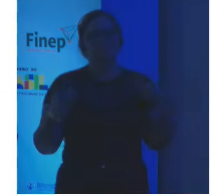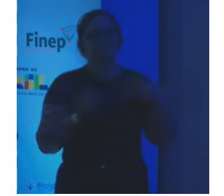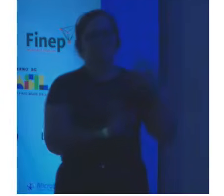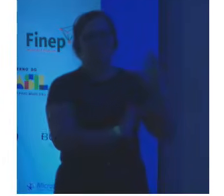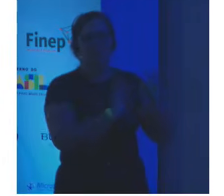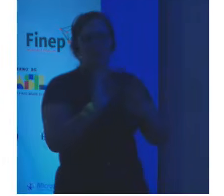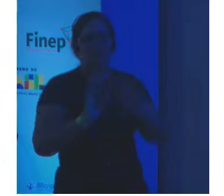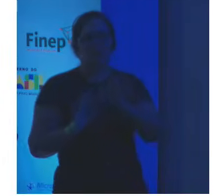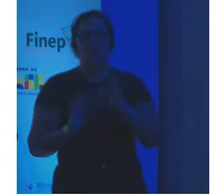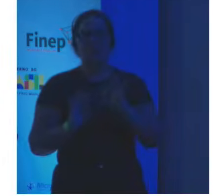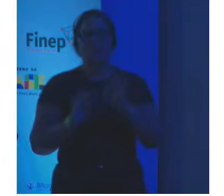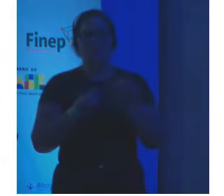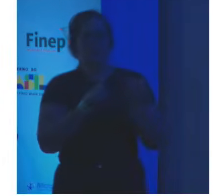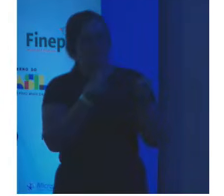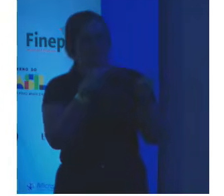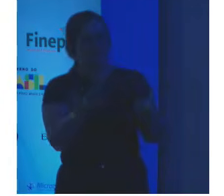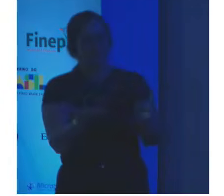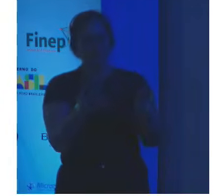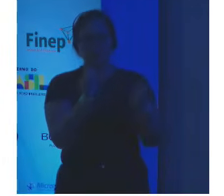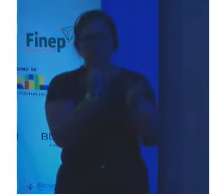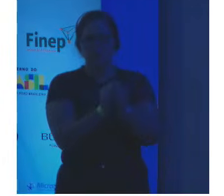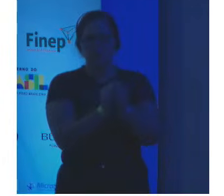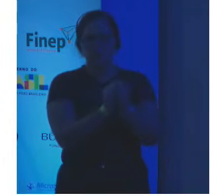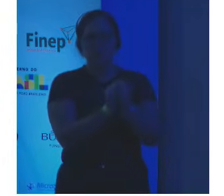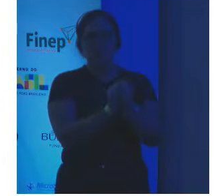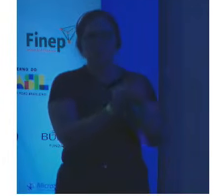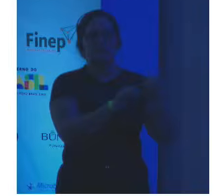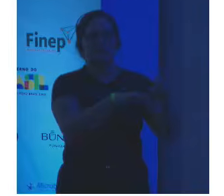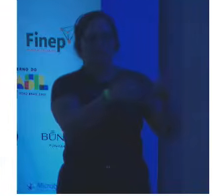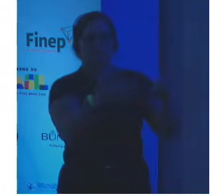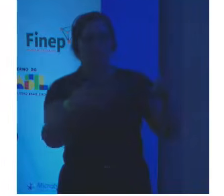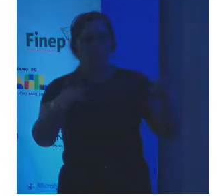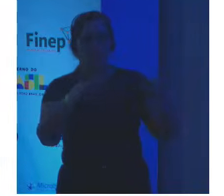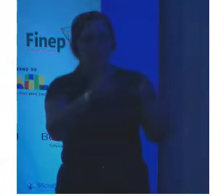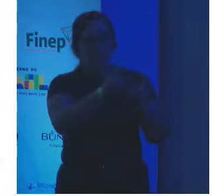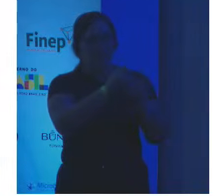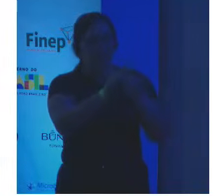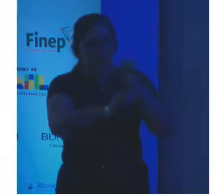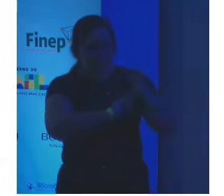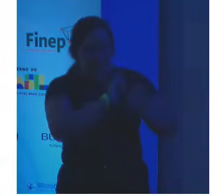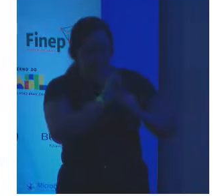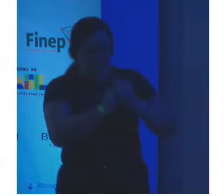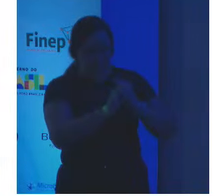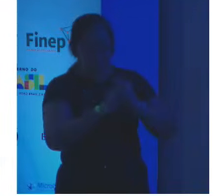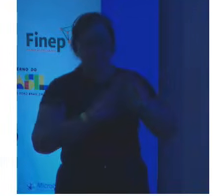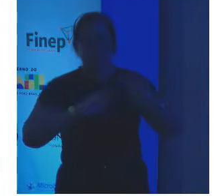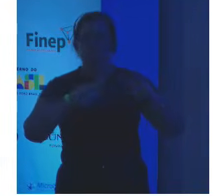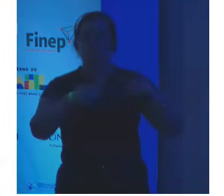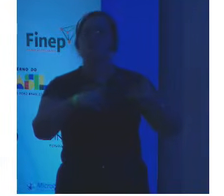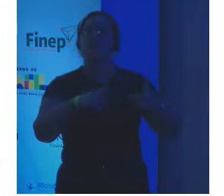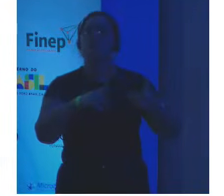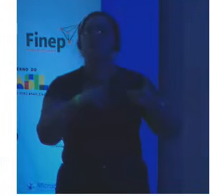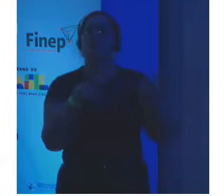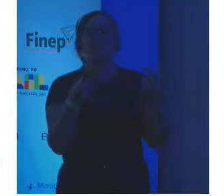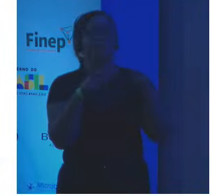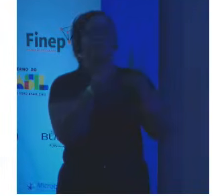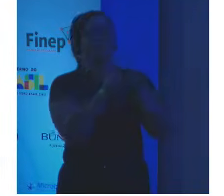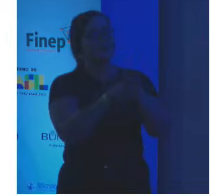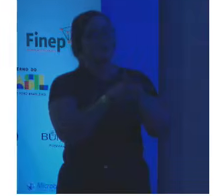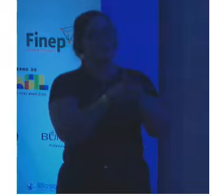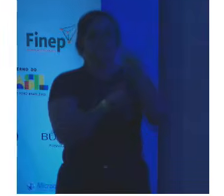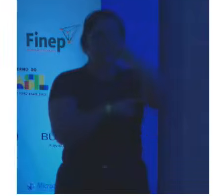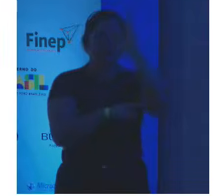to this, digital oceanography, with all this international partnership, and Brazil is at the heart of this